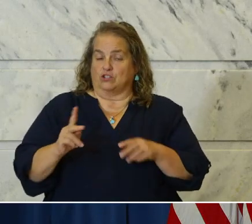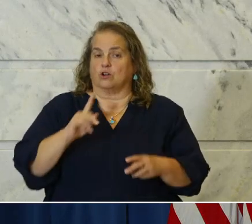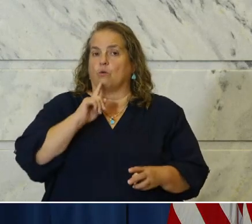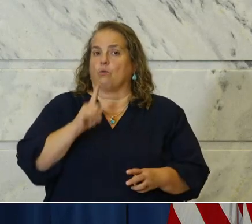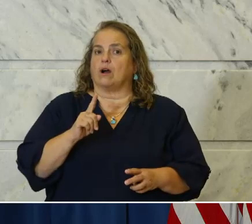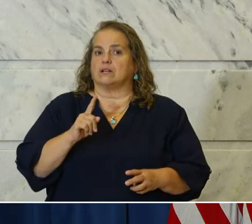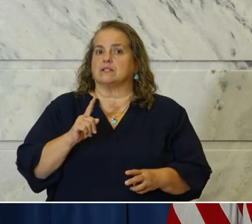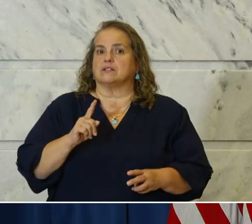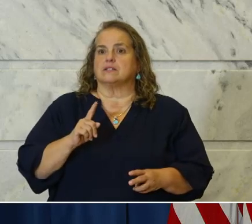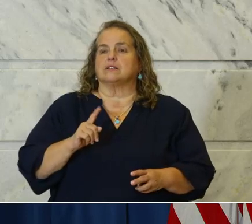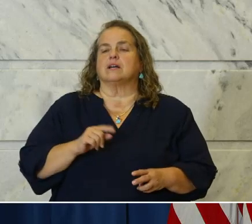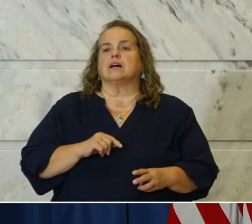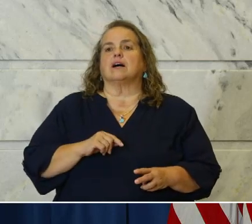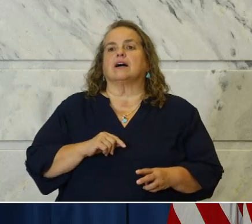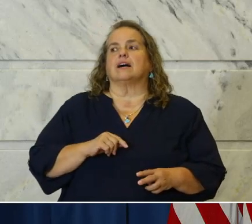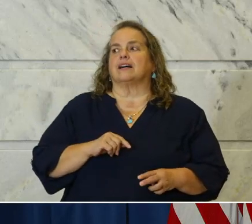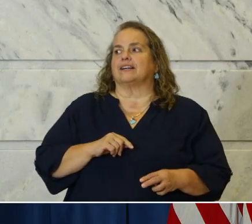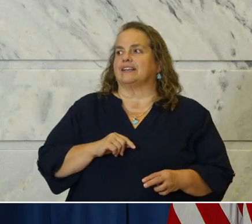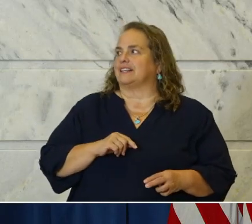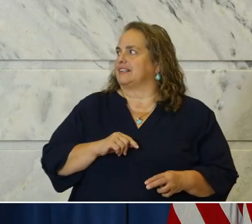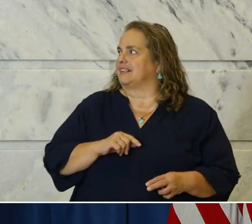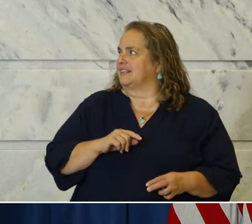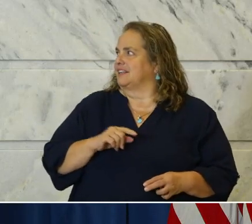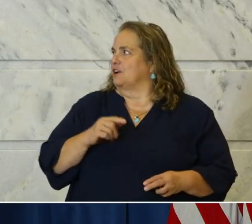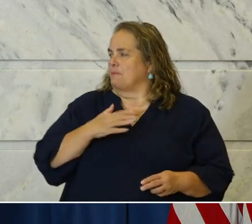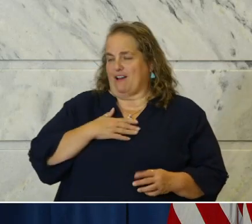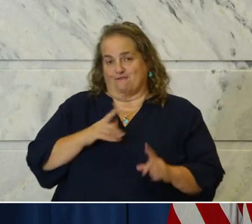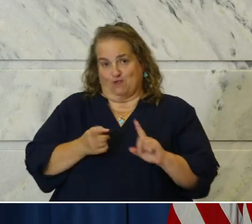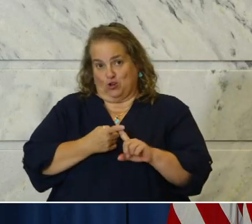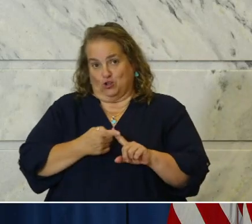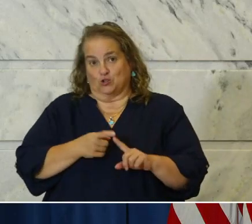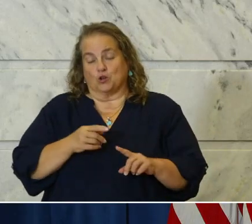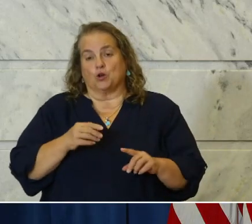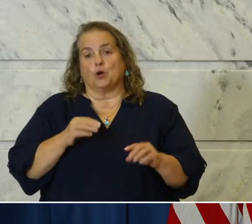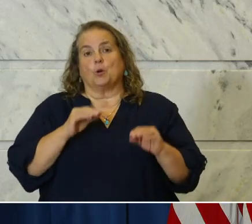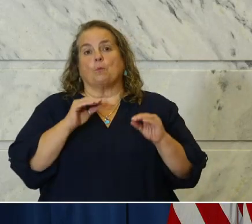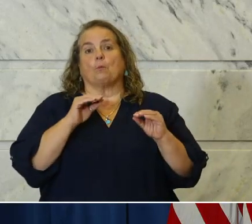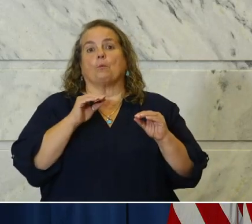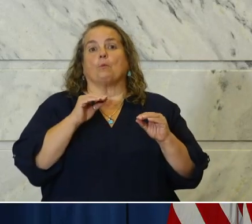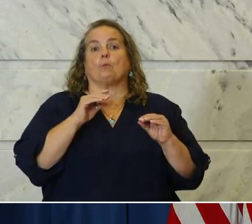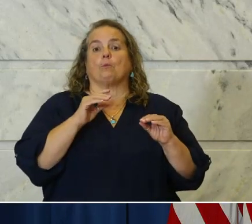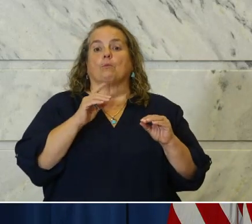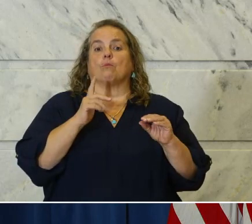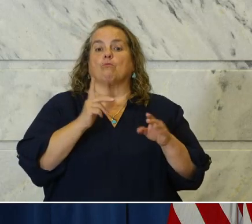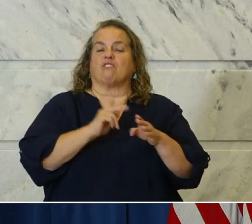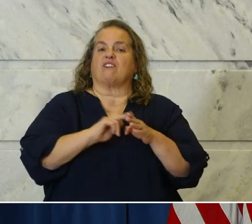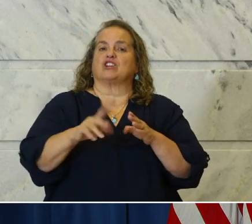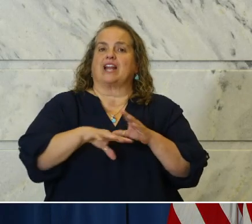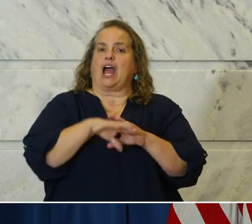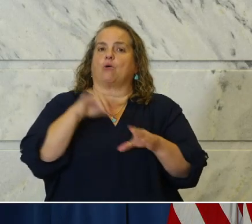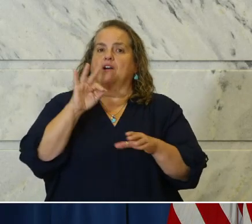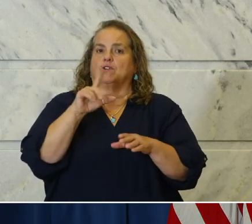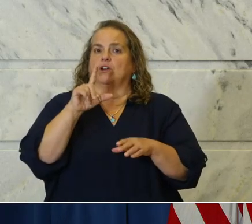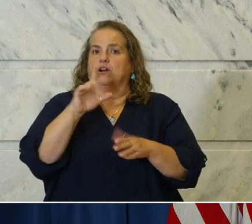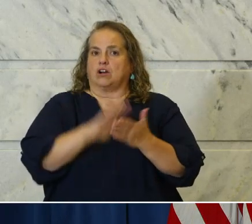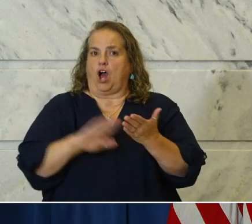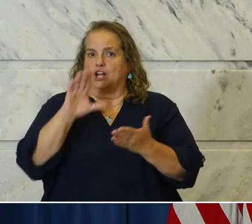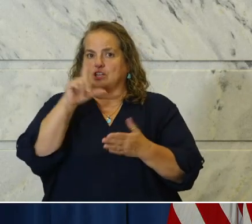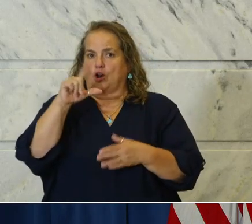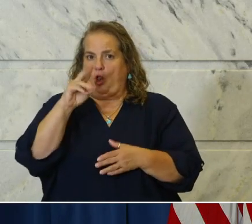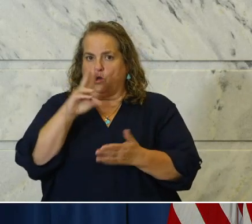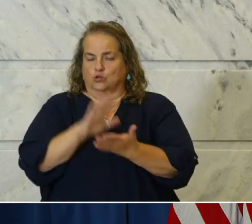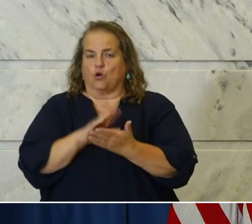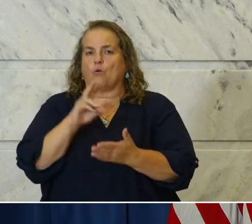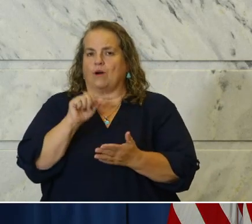was mucking stalls. My first profession outside of college and law school was as a